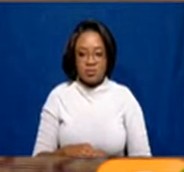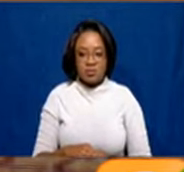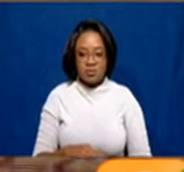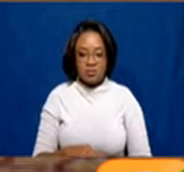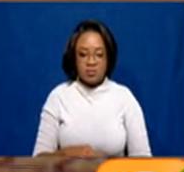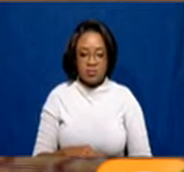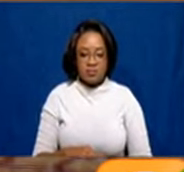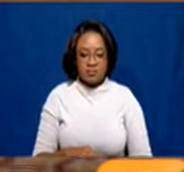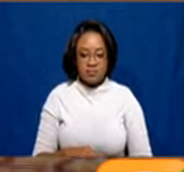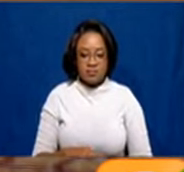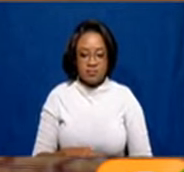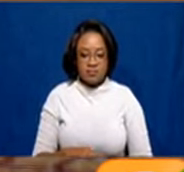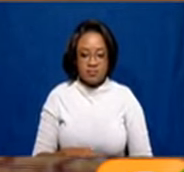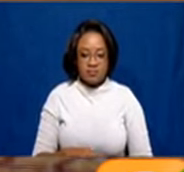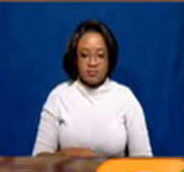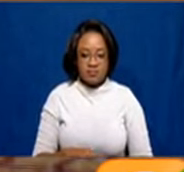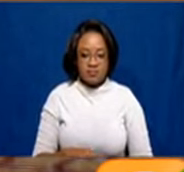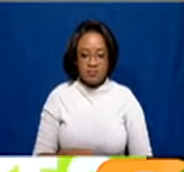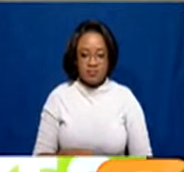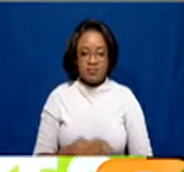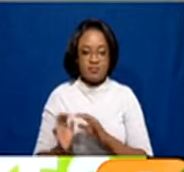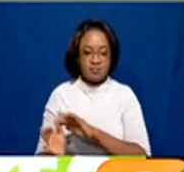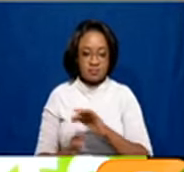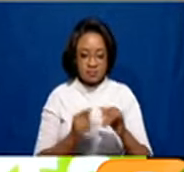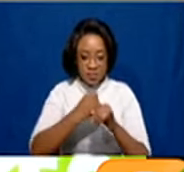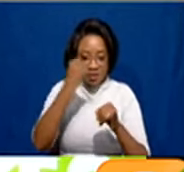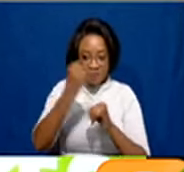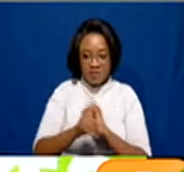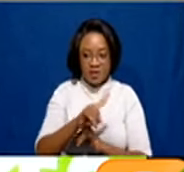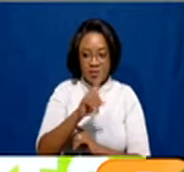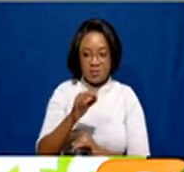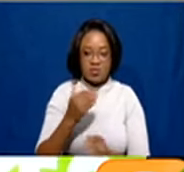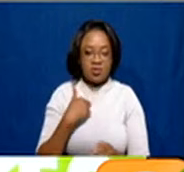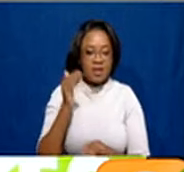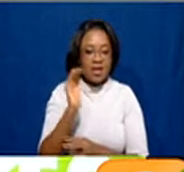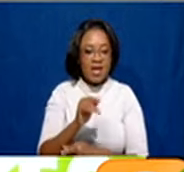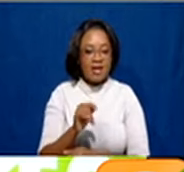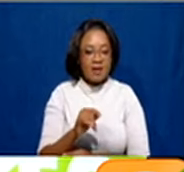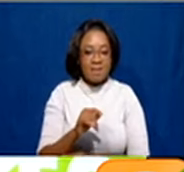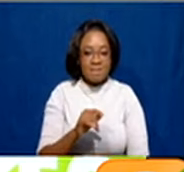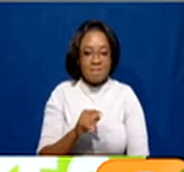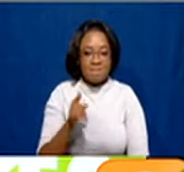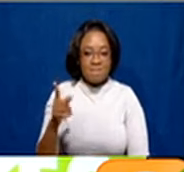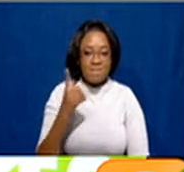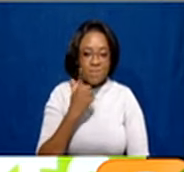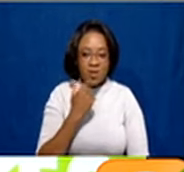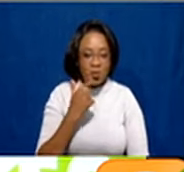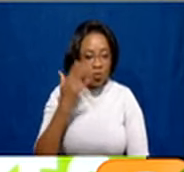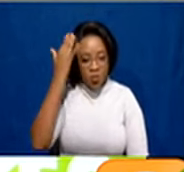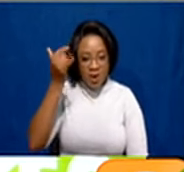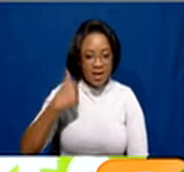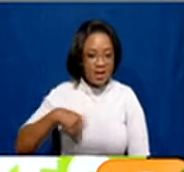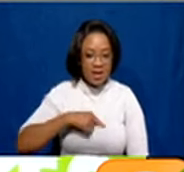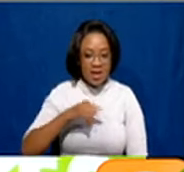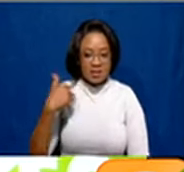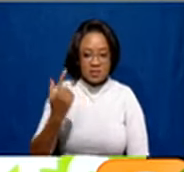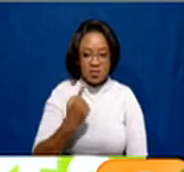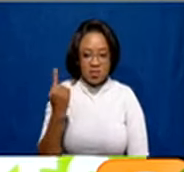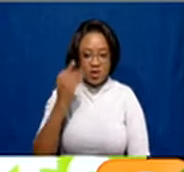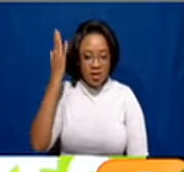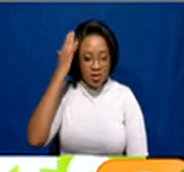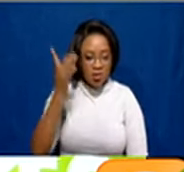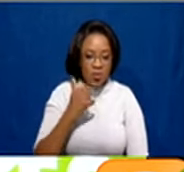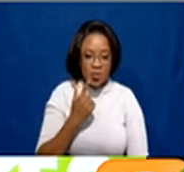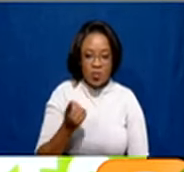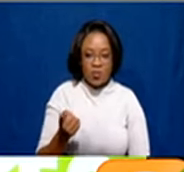about it. Let me take that question further. It's my final one to you, of who is he? Because we only know him in public life, in the